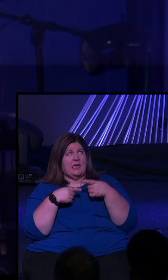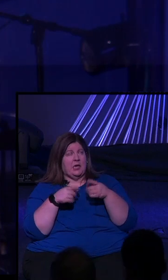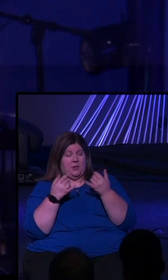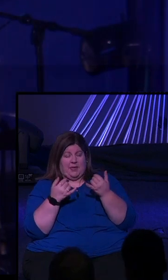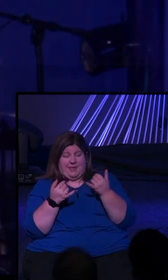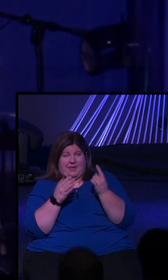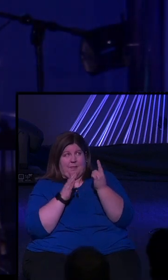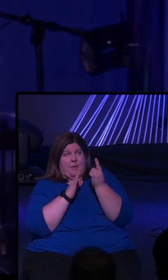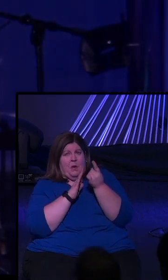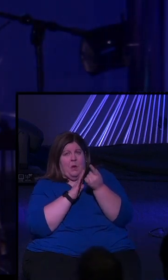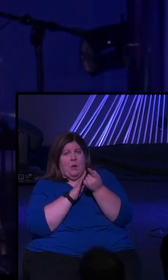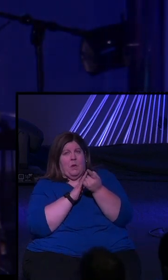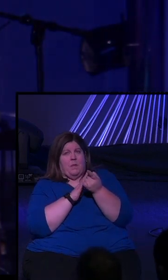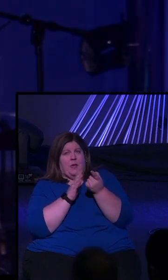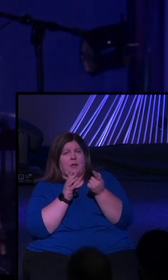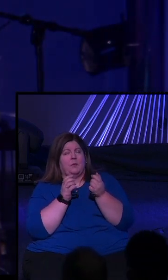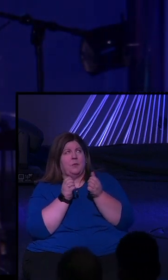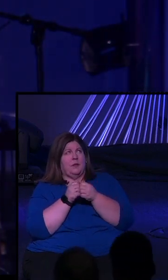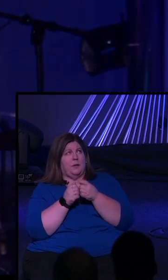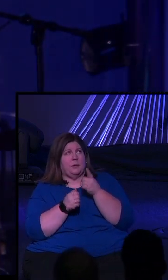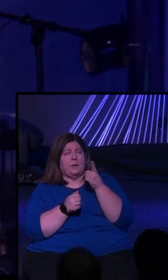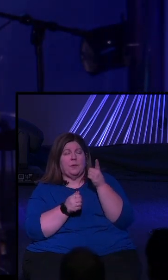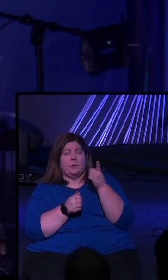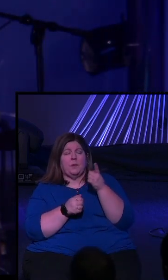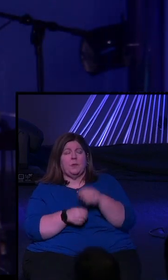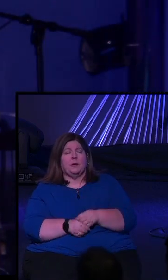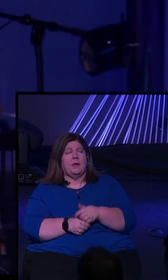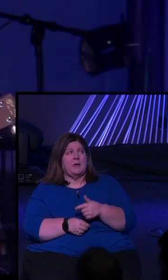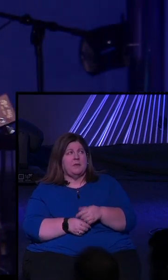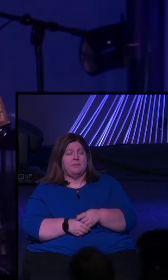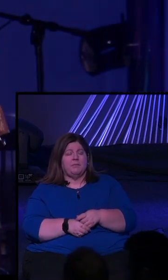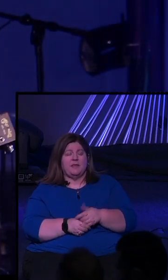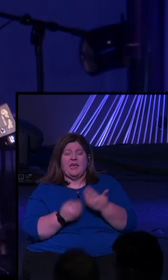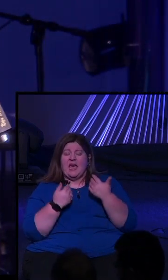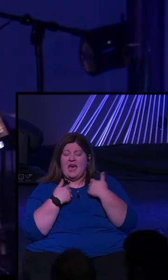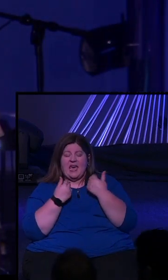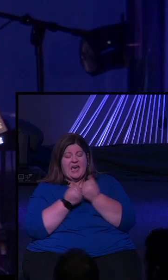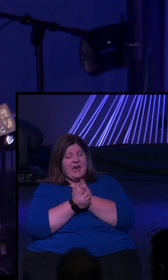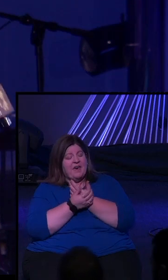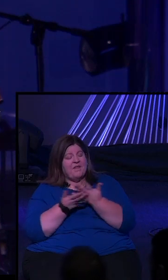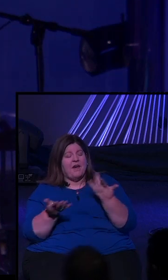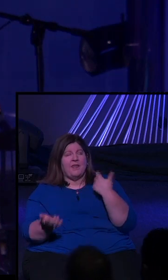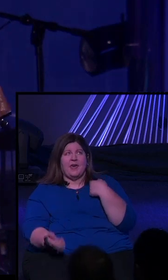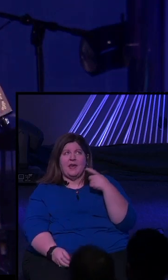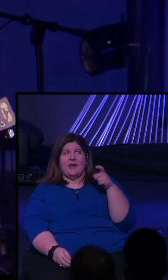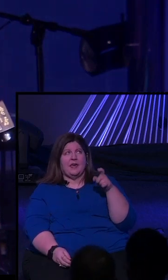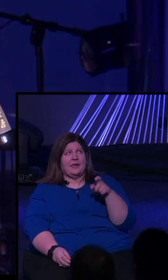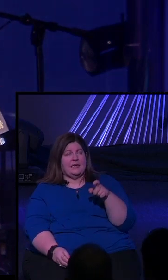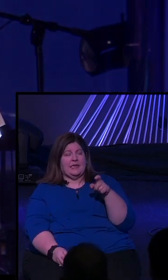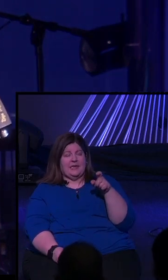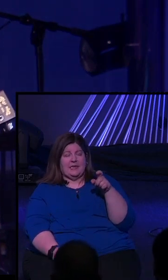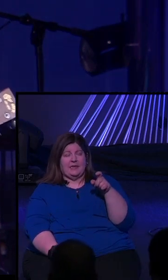Jesus, here in this moment with you, I have all that I need. I have all that